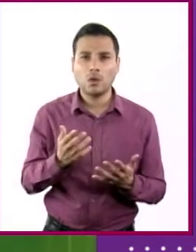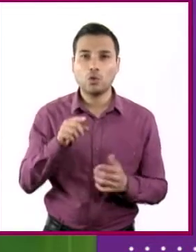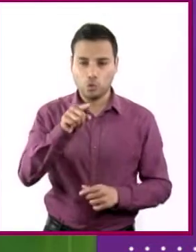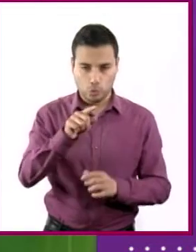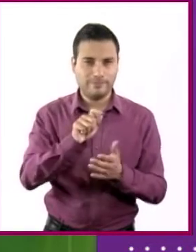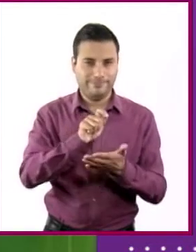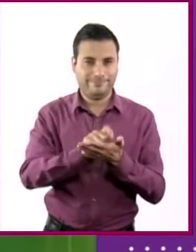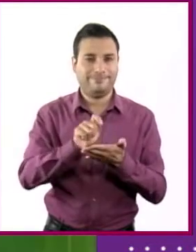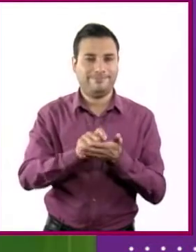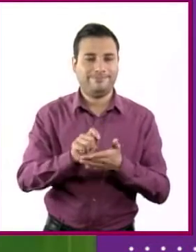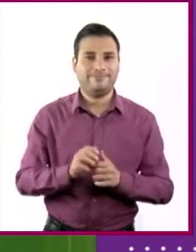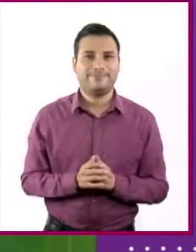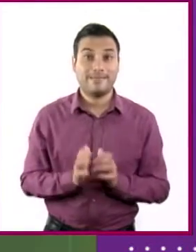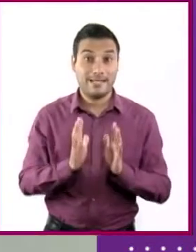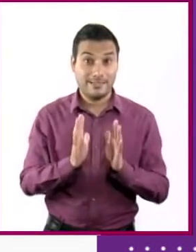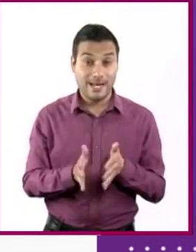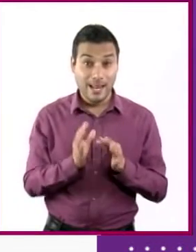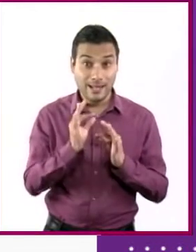anótala. ¿Listo?